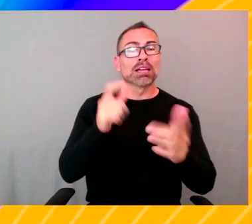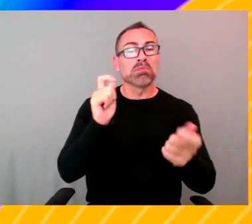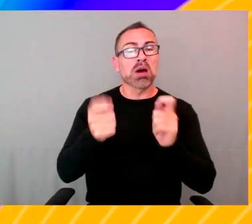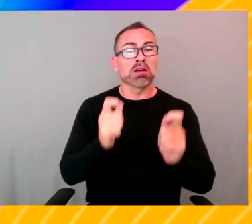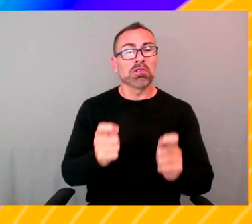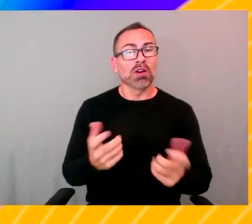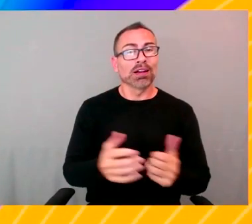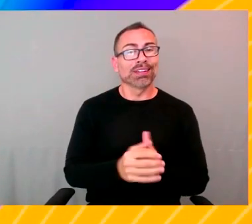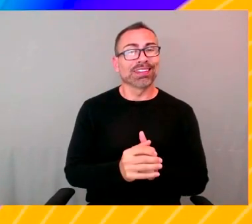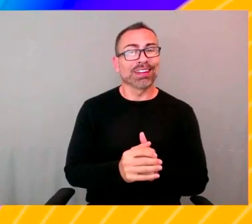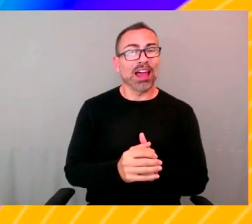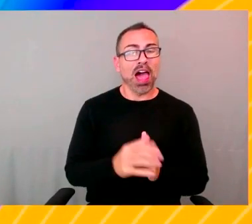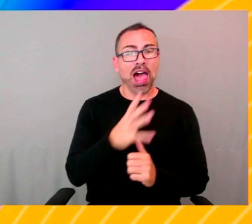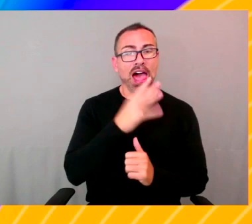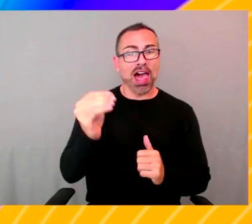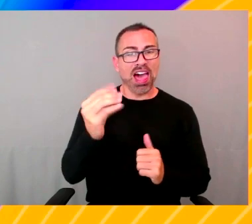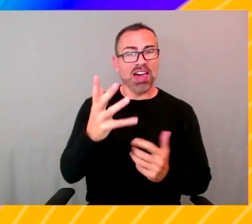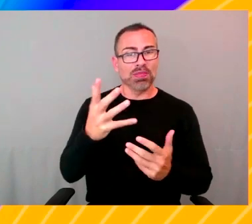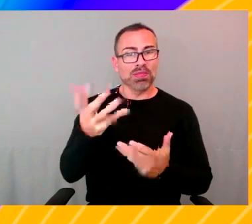visual interface.